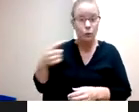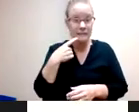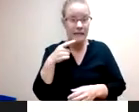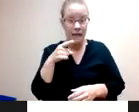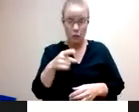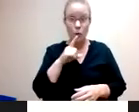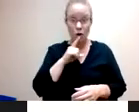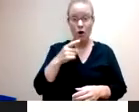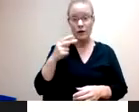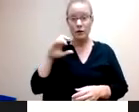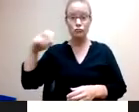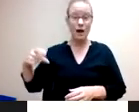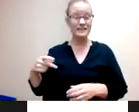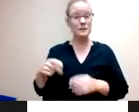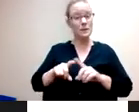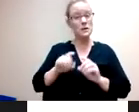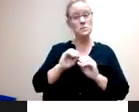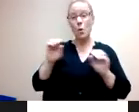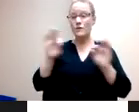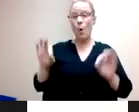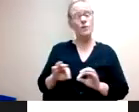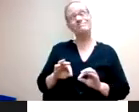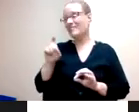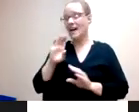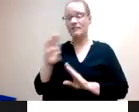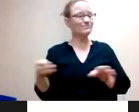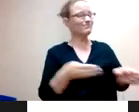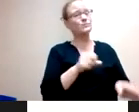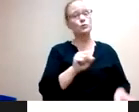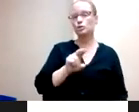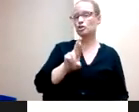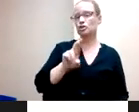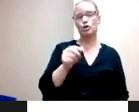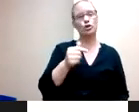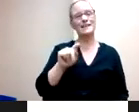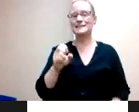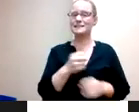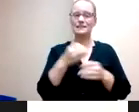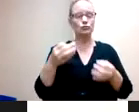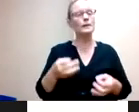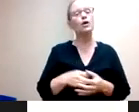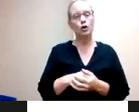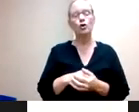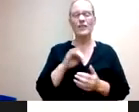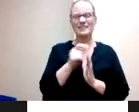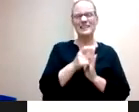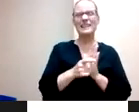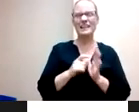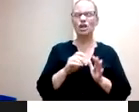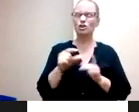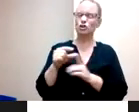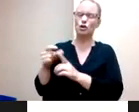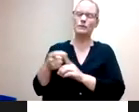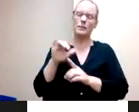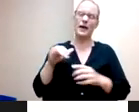go instead with the surrogate decision maker. And that's the legal term from that Healthcare Decision Act of what's